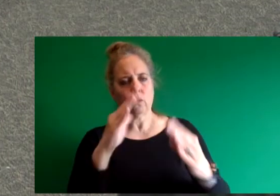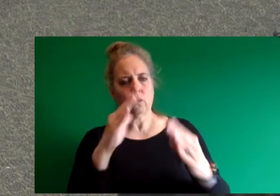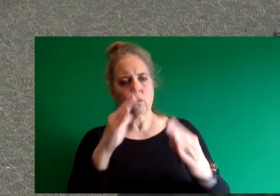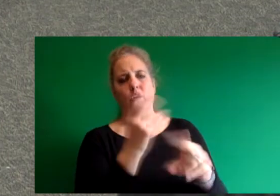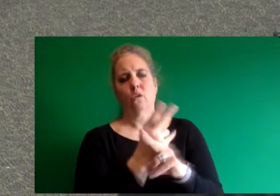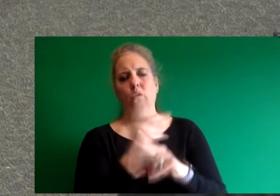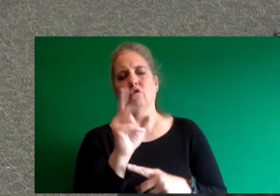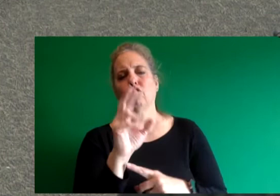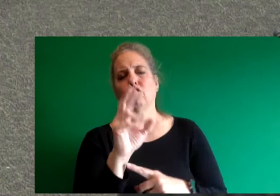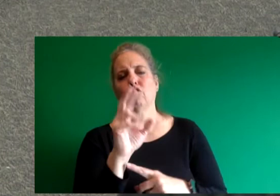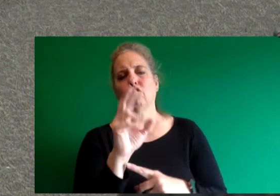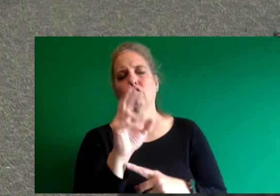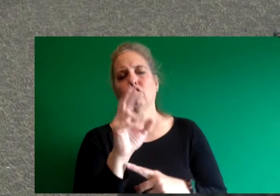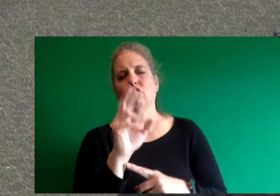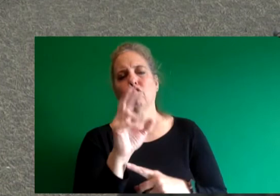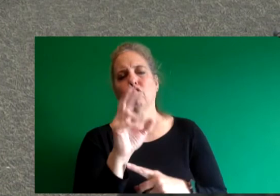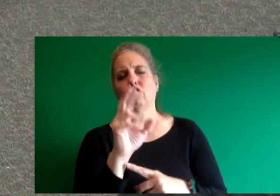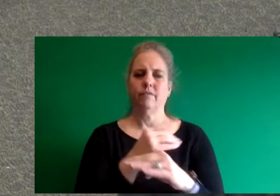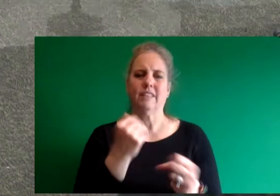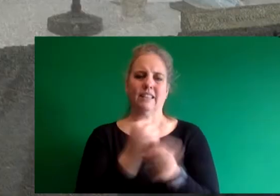thank you.